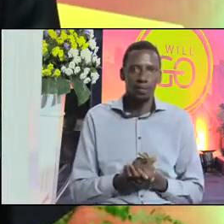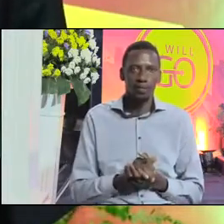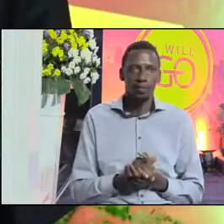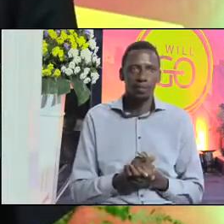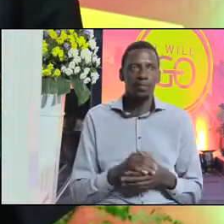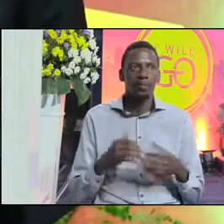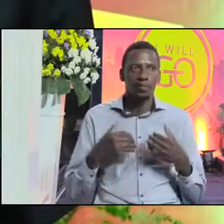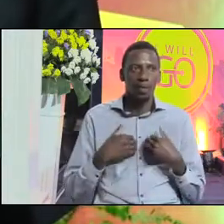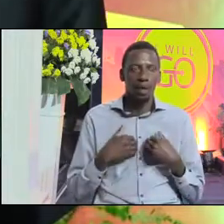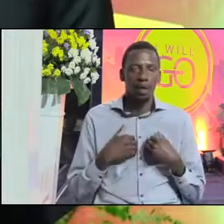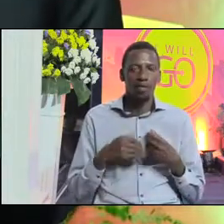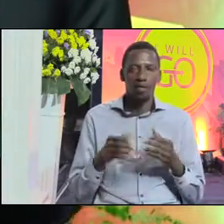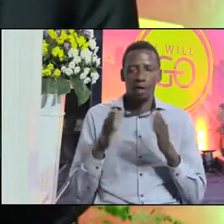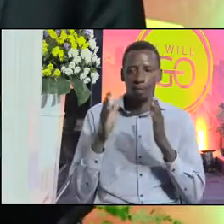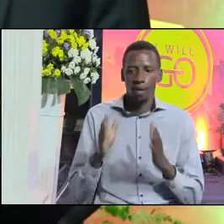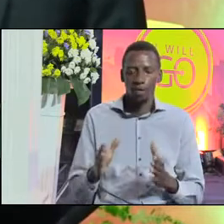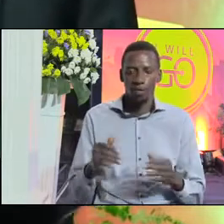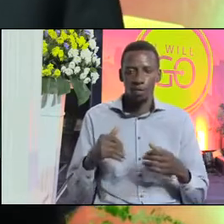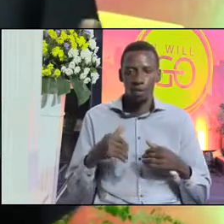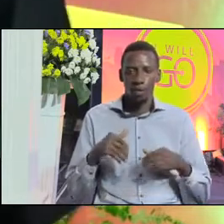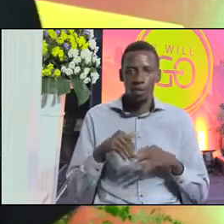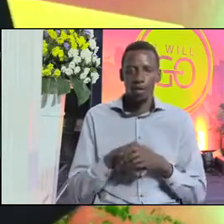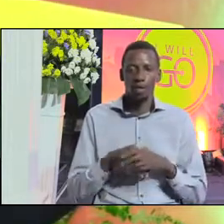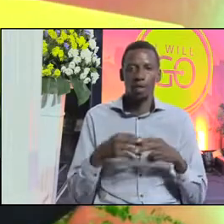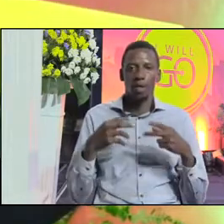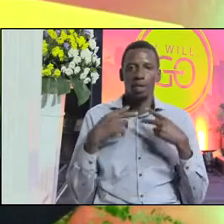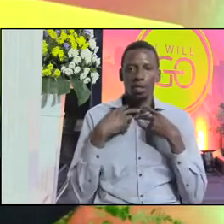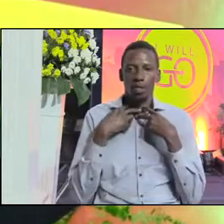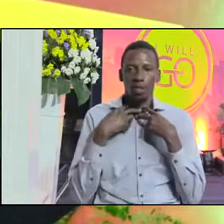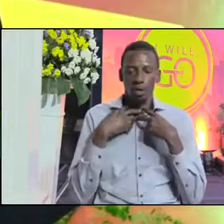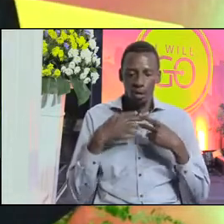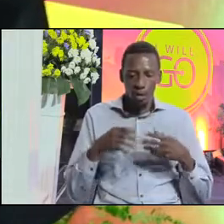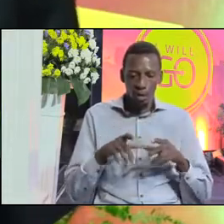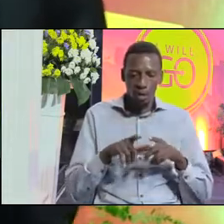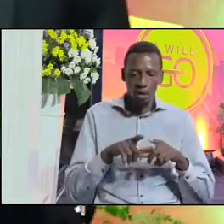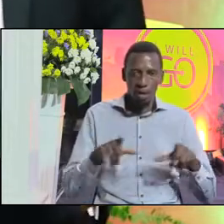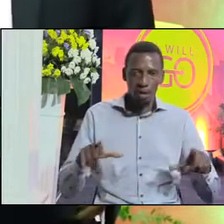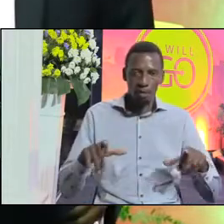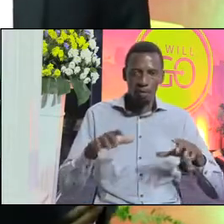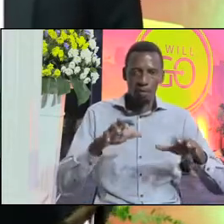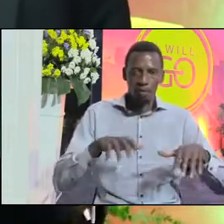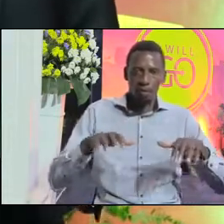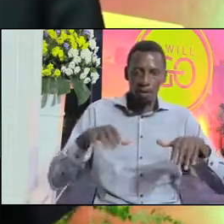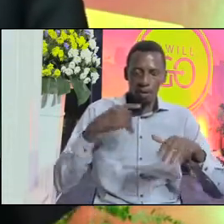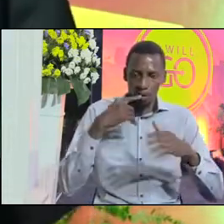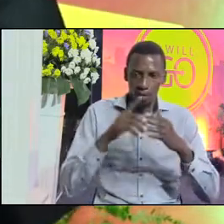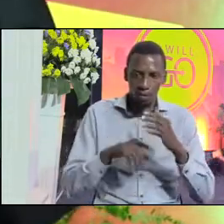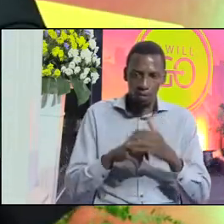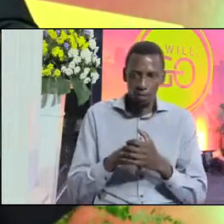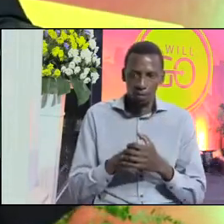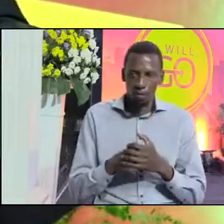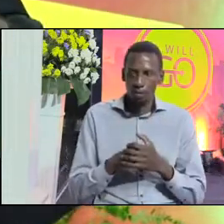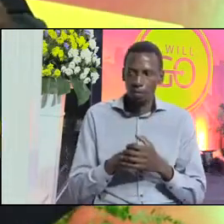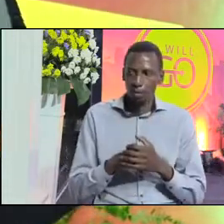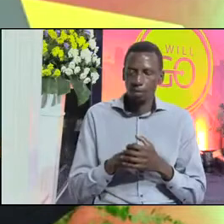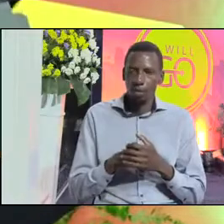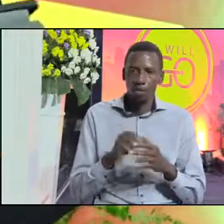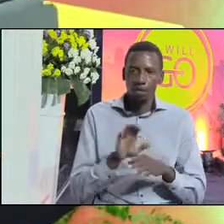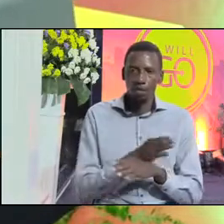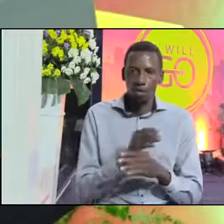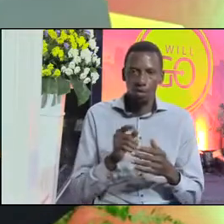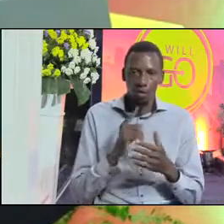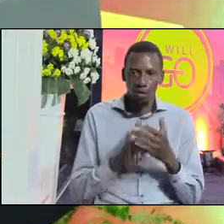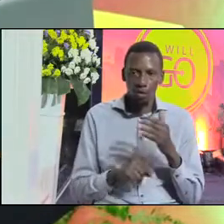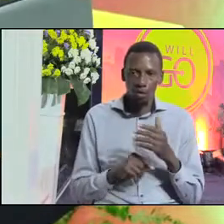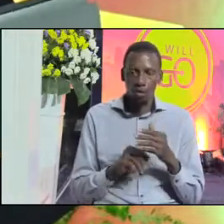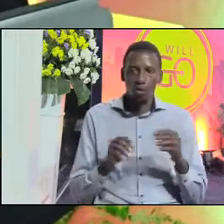in a slave plantation put together these words. Oh, when the saints